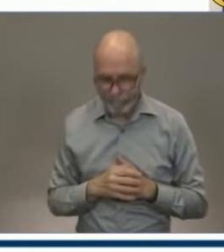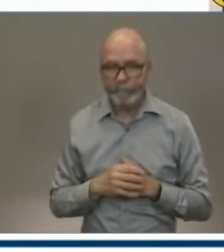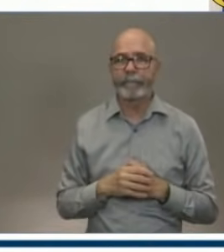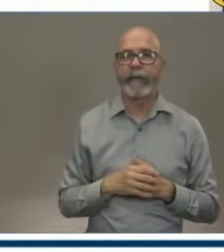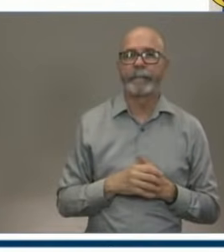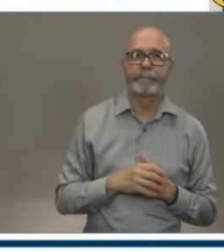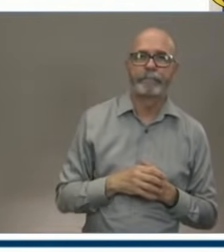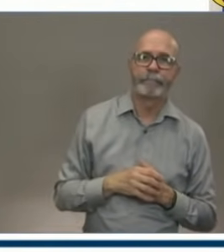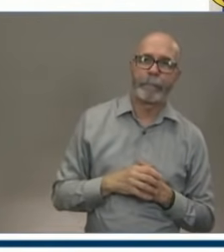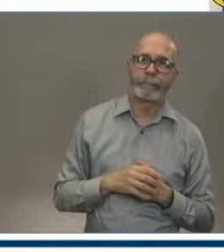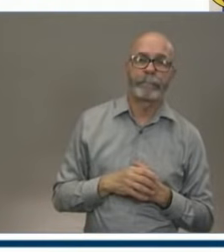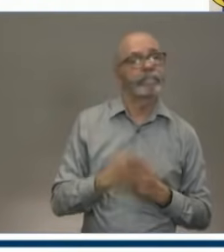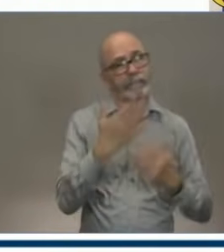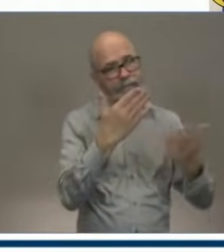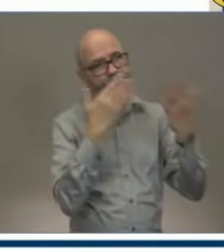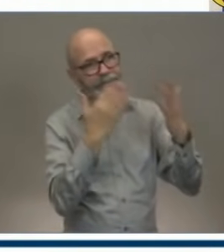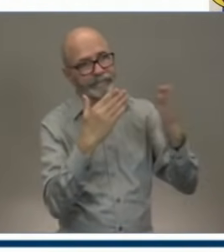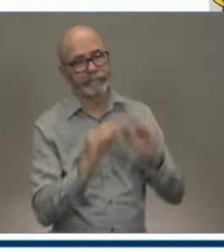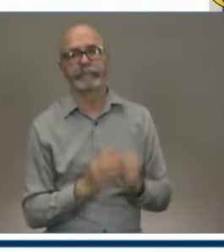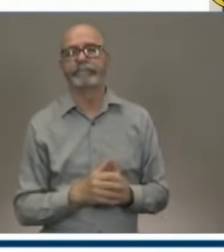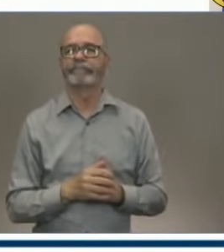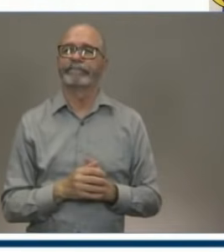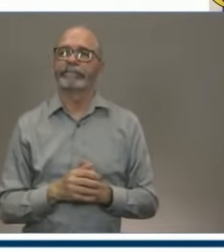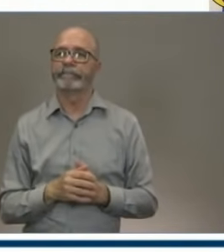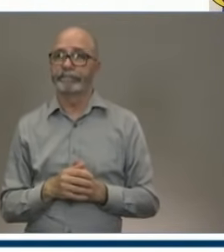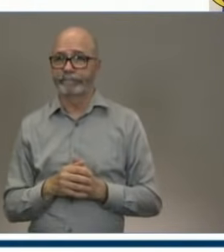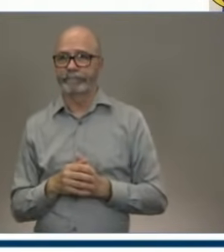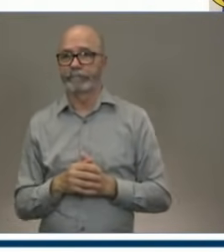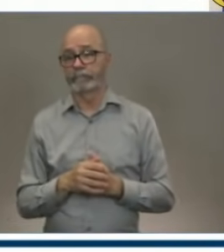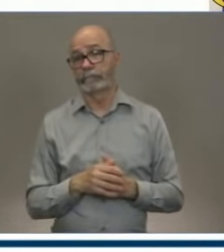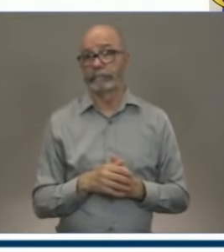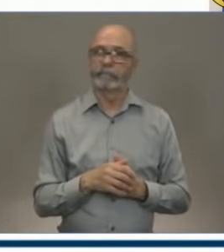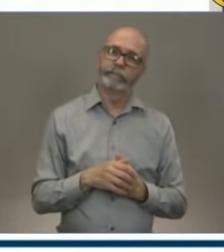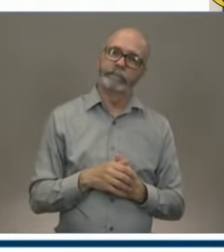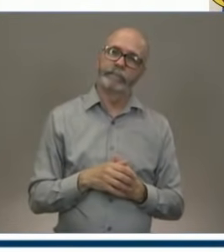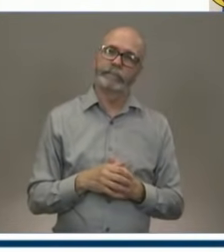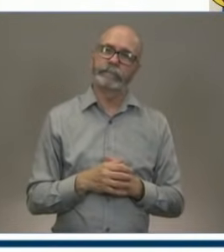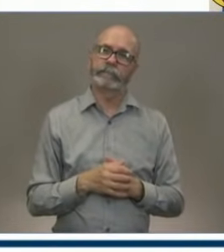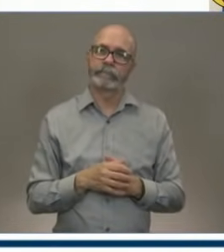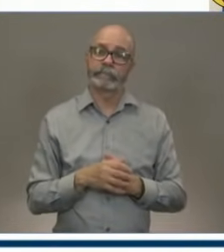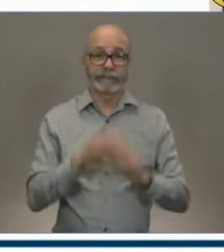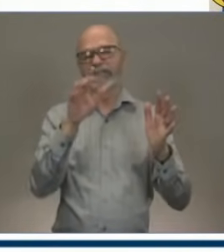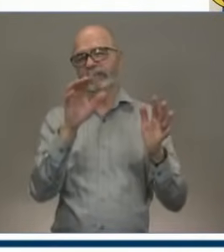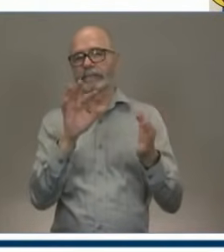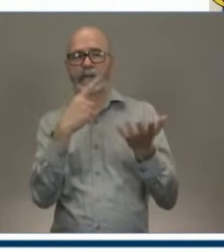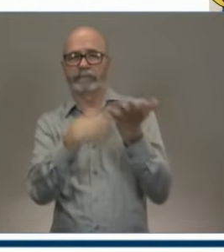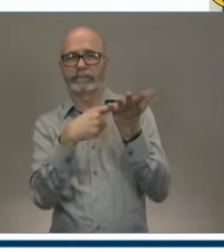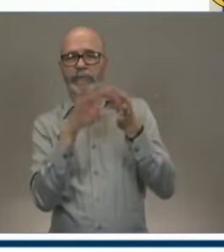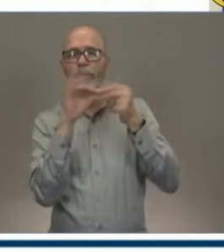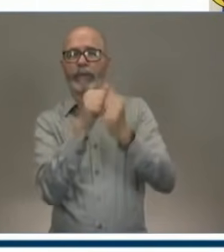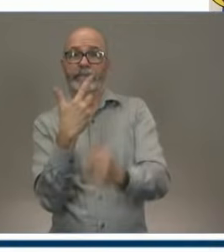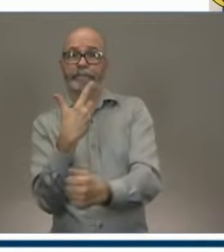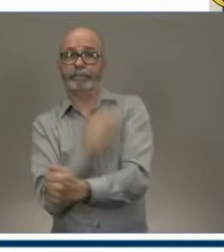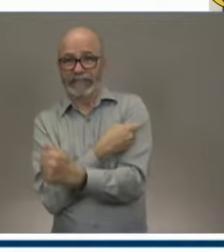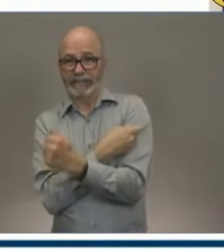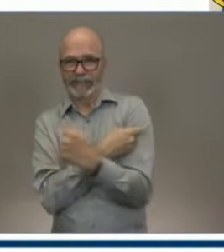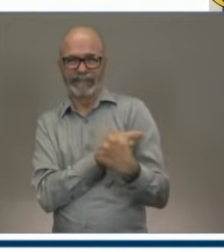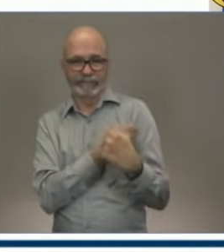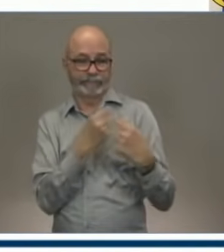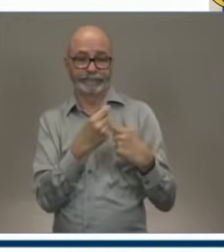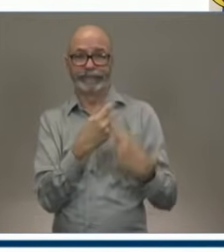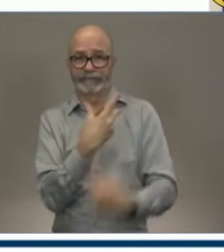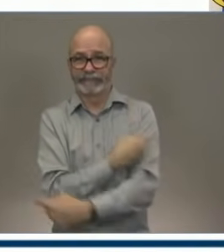Hi, thank you. Can you talk a little bit about what we know about how vaccines will be distributed once all the healthcare workers